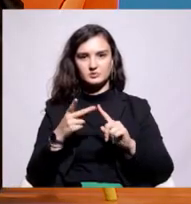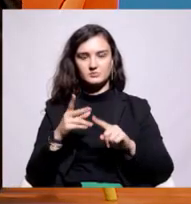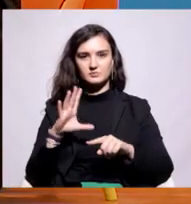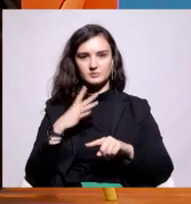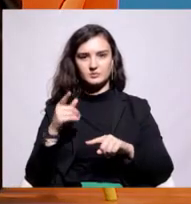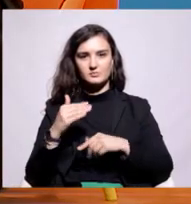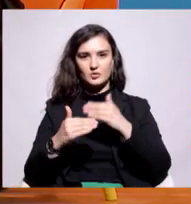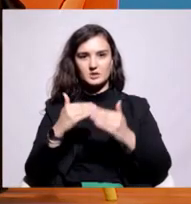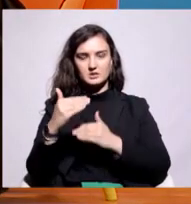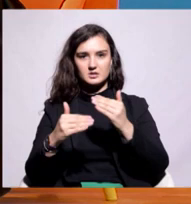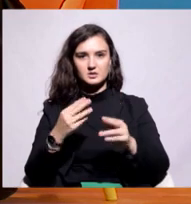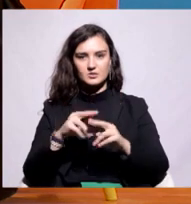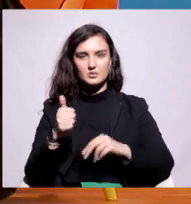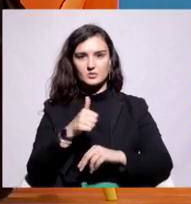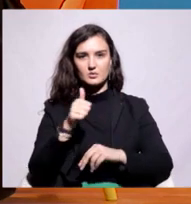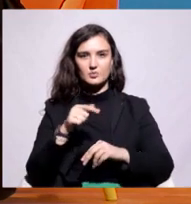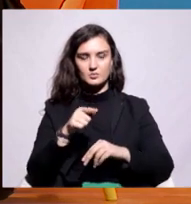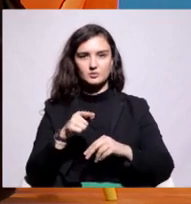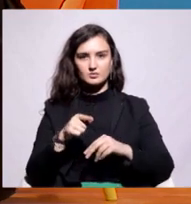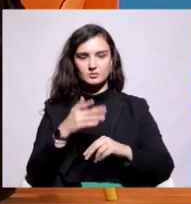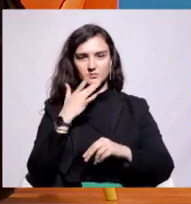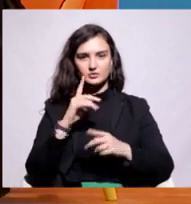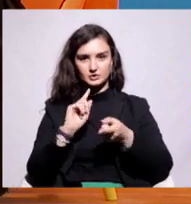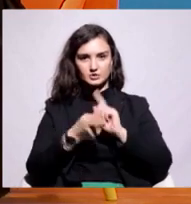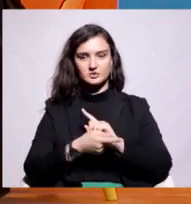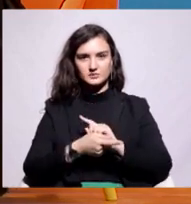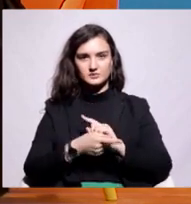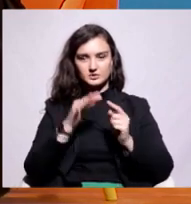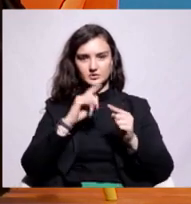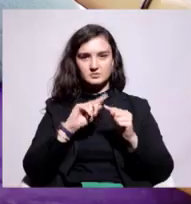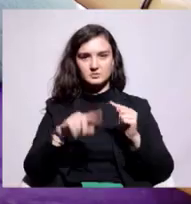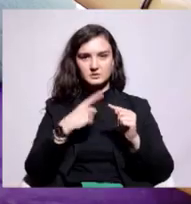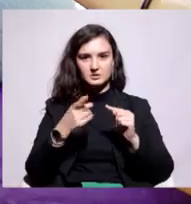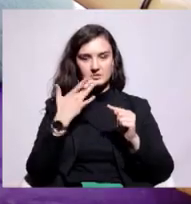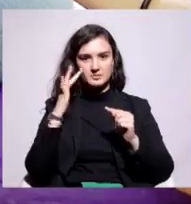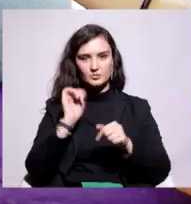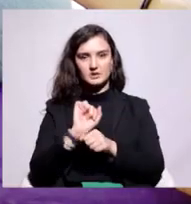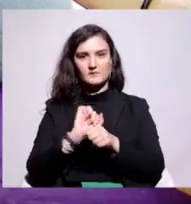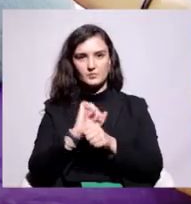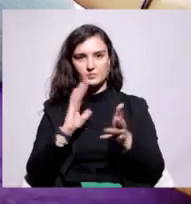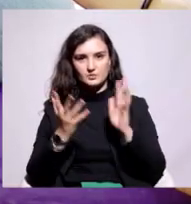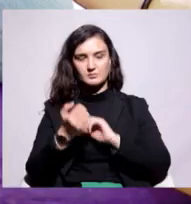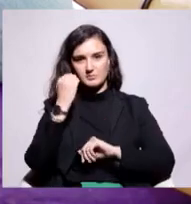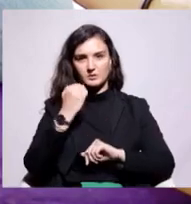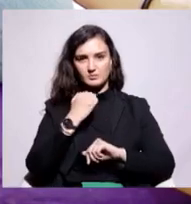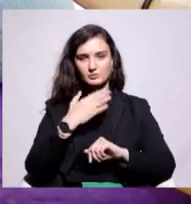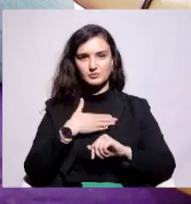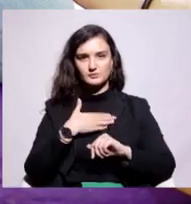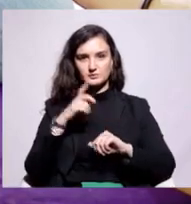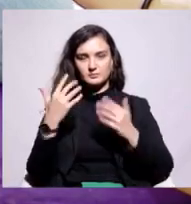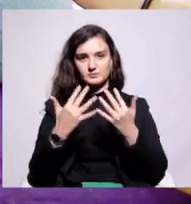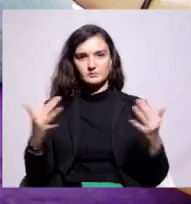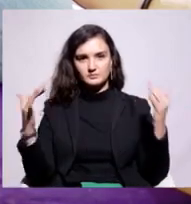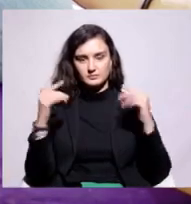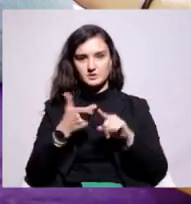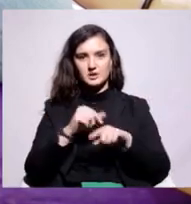was progress. So how did America change after the American Revolution? Thank you to our studio audience for the